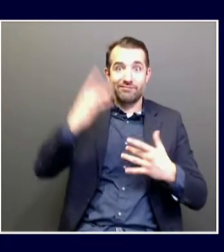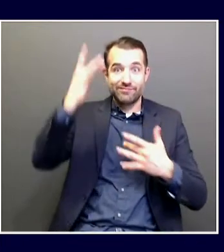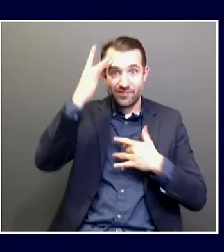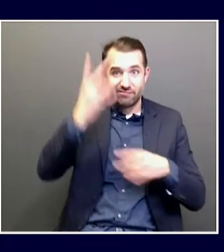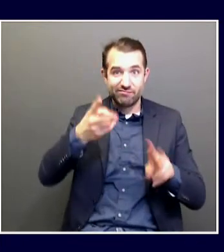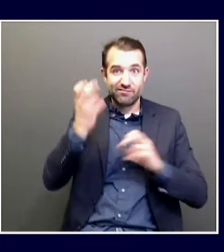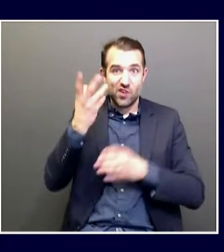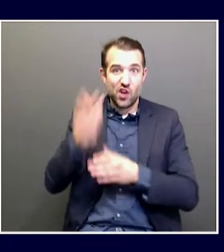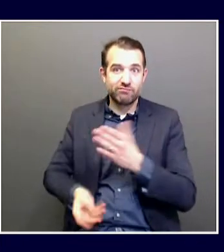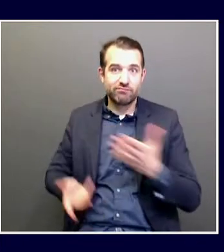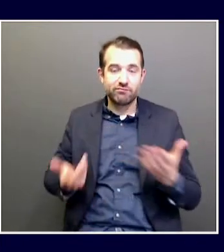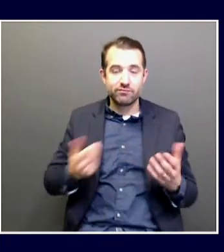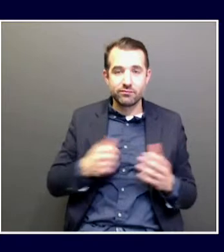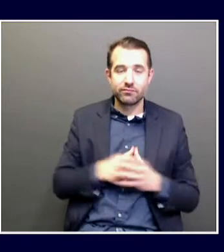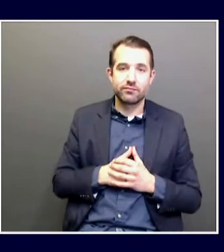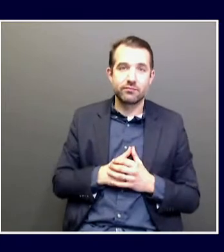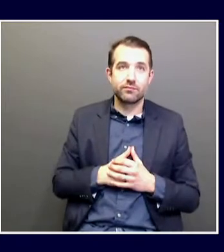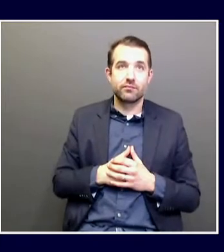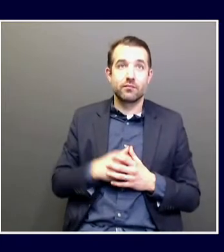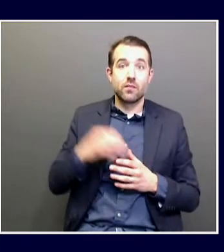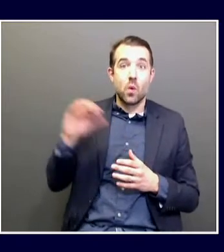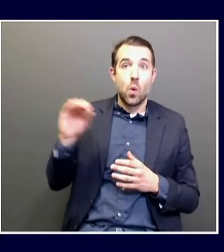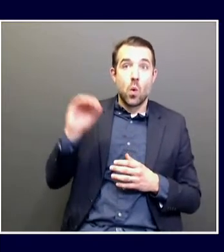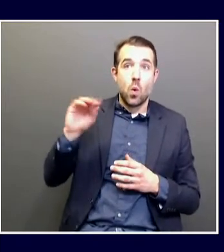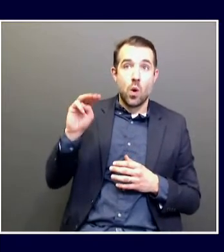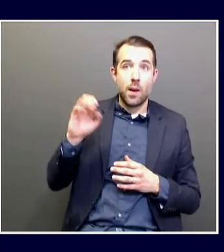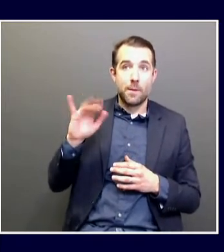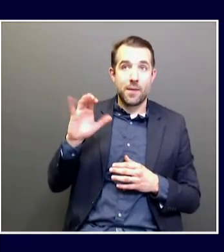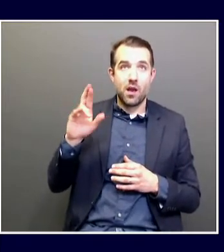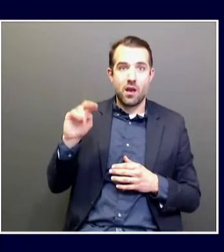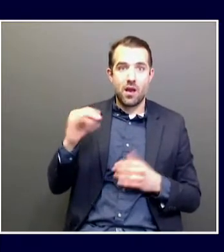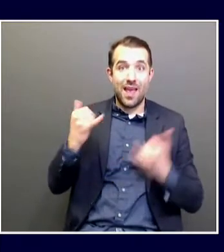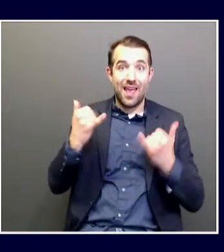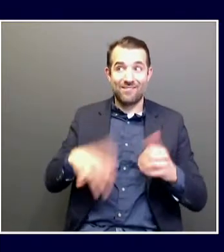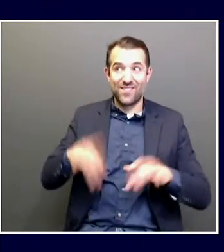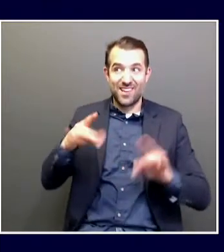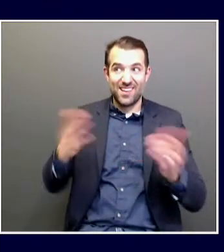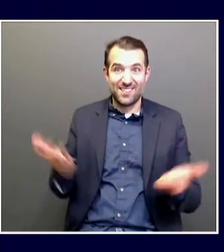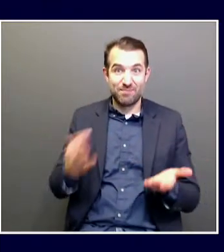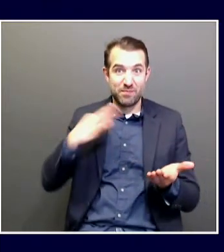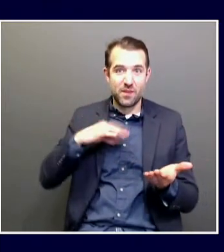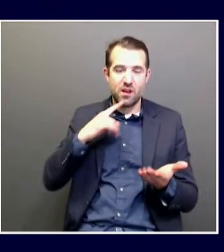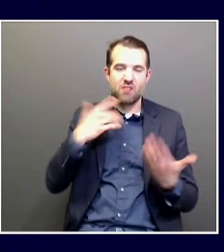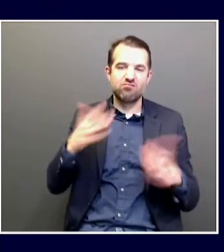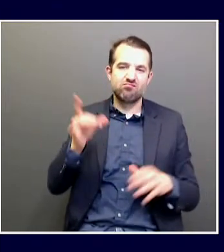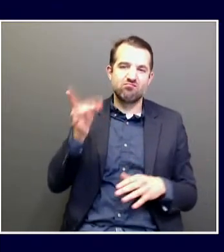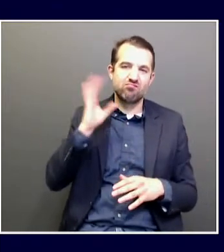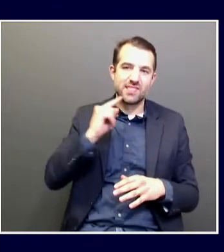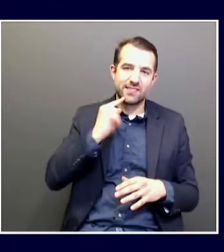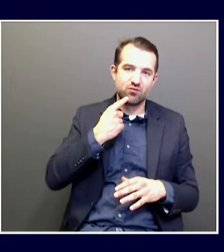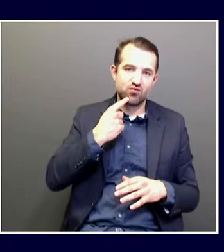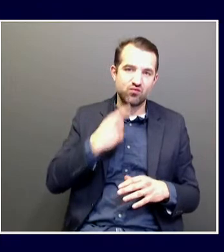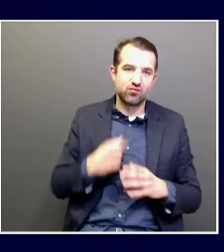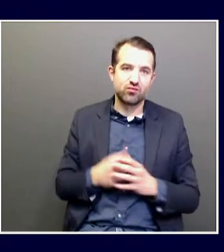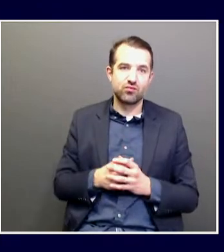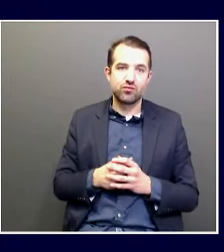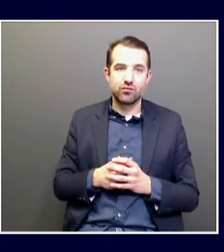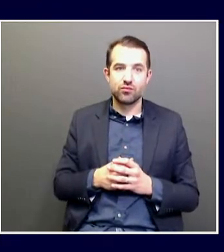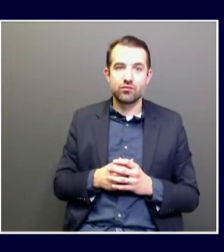think about Omicron. And that's why this question of severity that I flagged earlier is so much on people's minds right